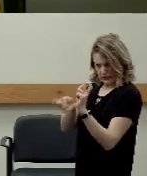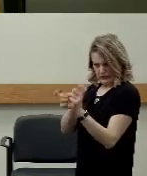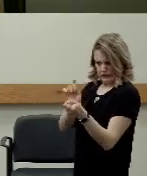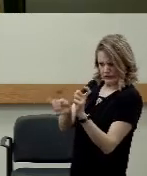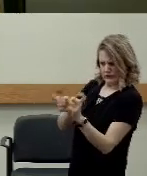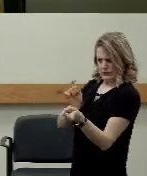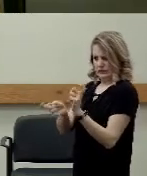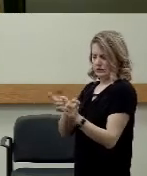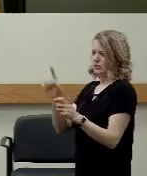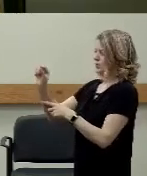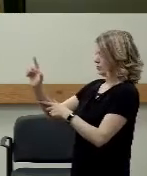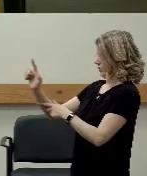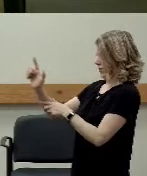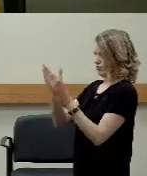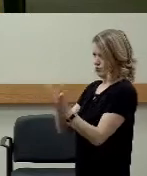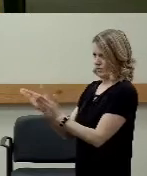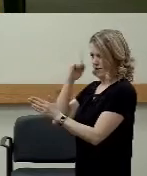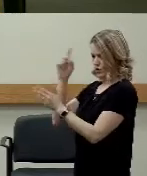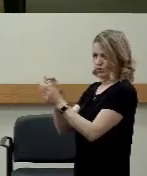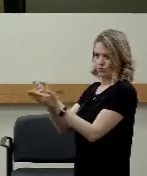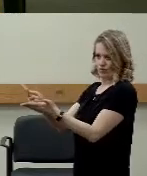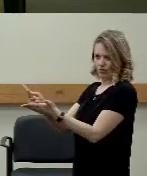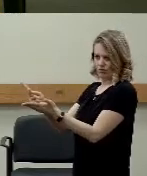prepare the 2021 budget for approval.